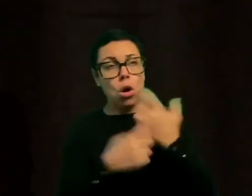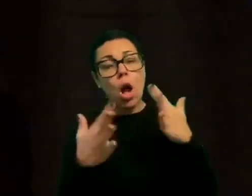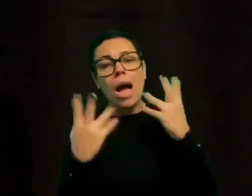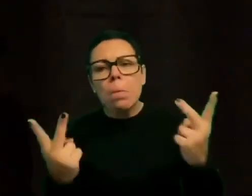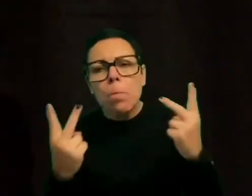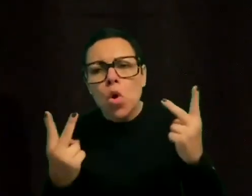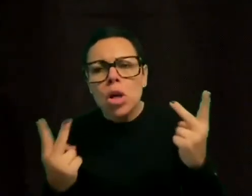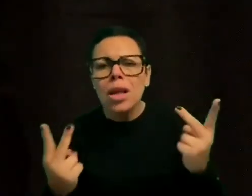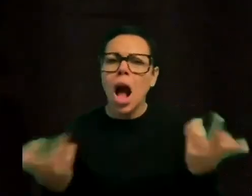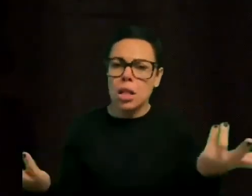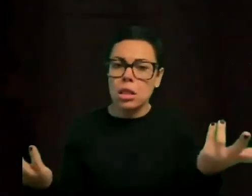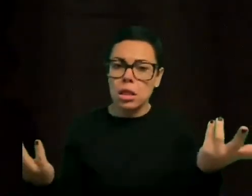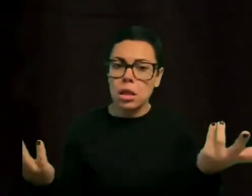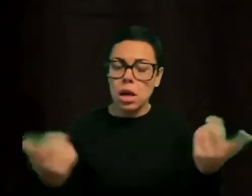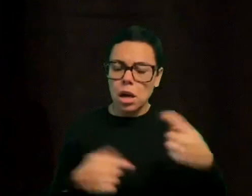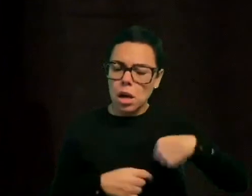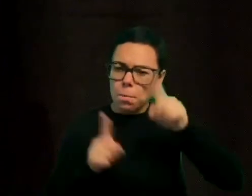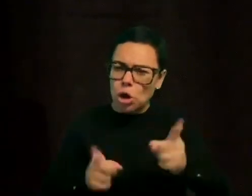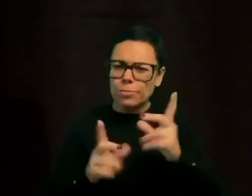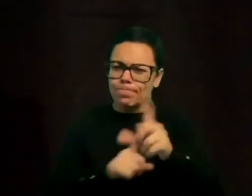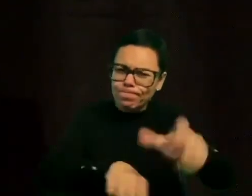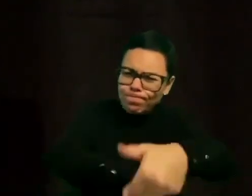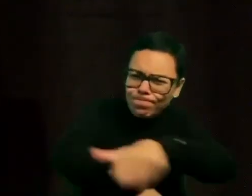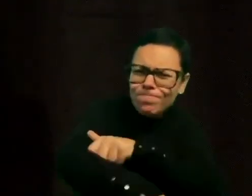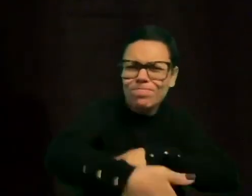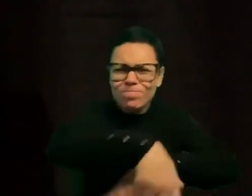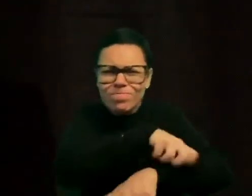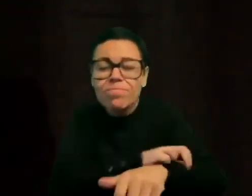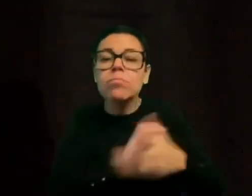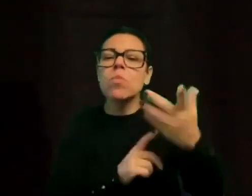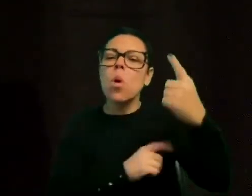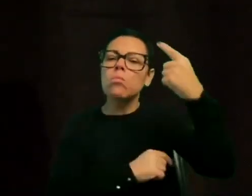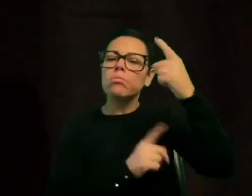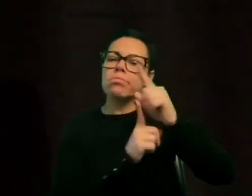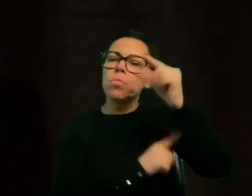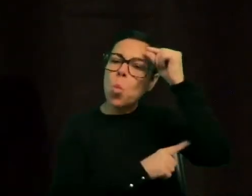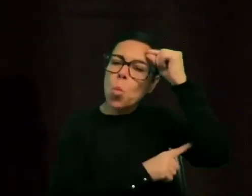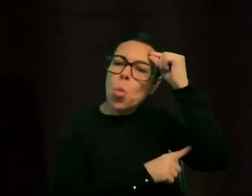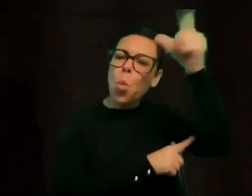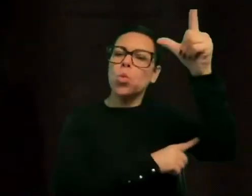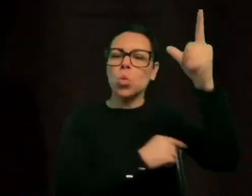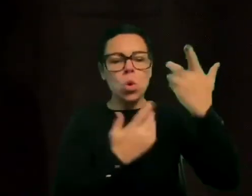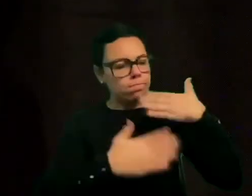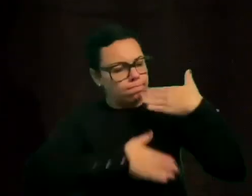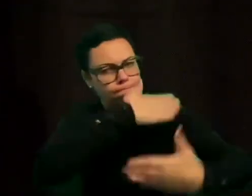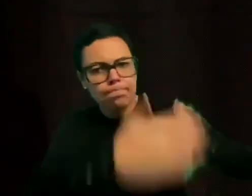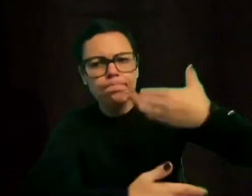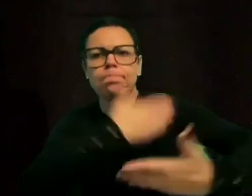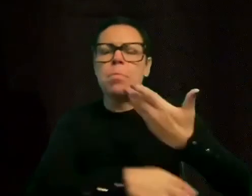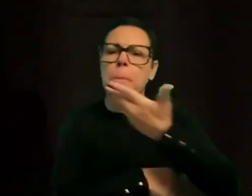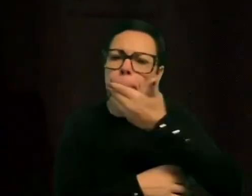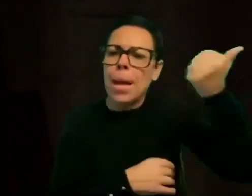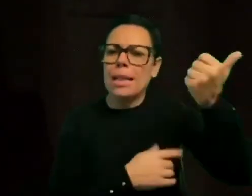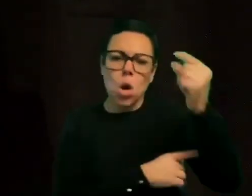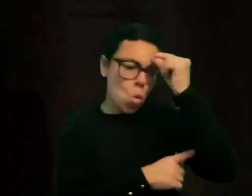to change a little bit the culture behind procurement, which is often a culture of legal compliance